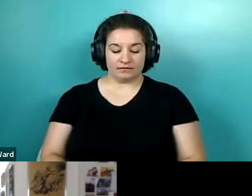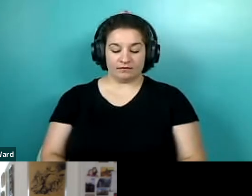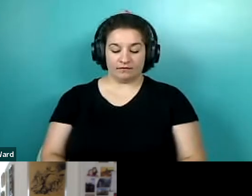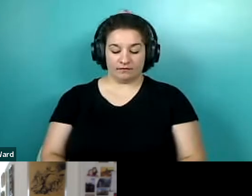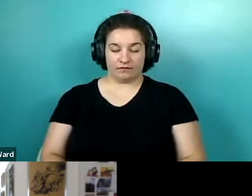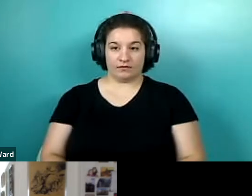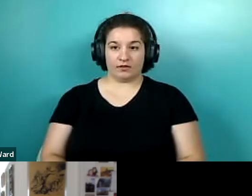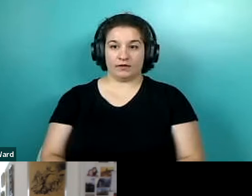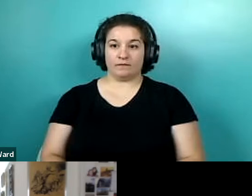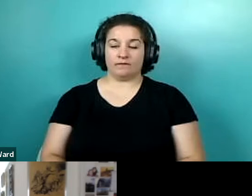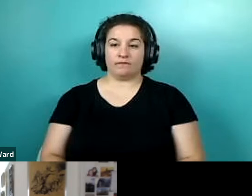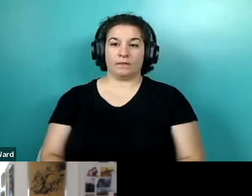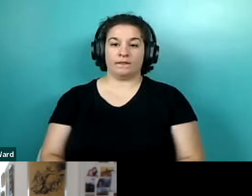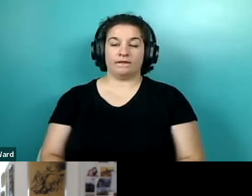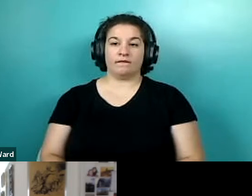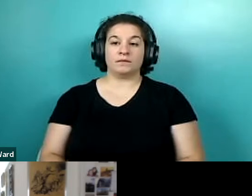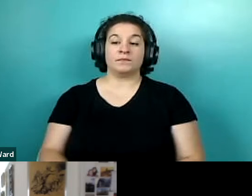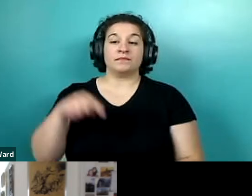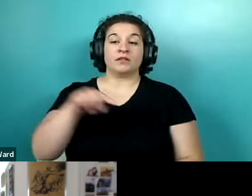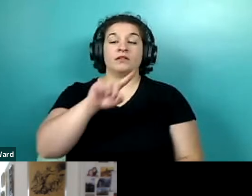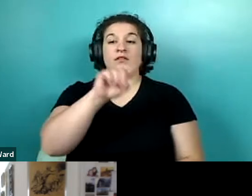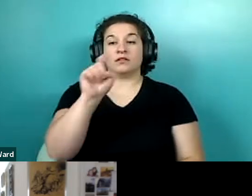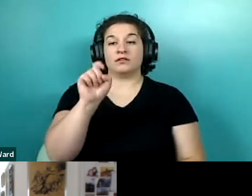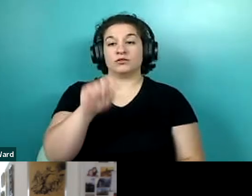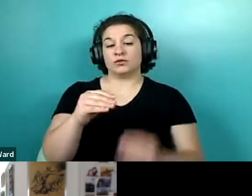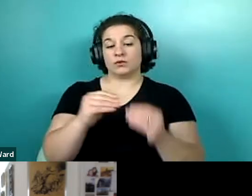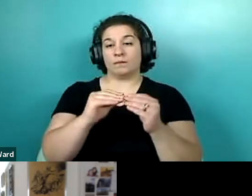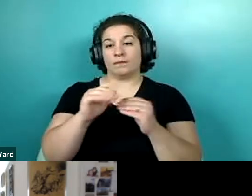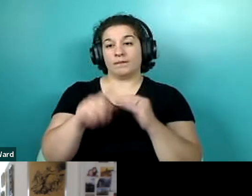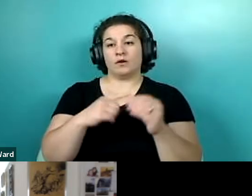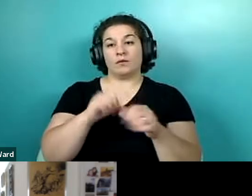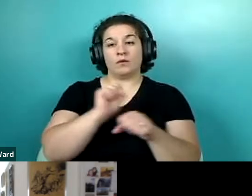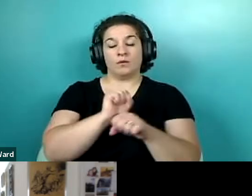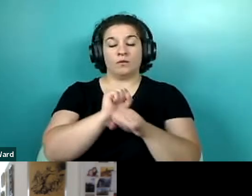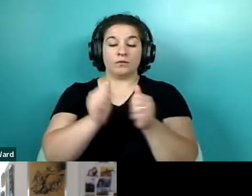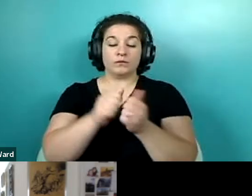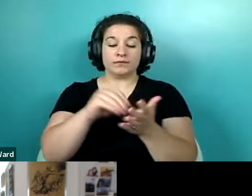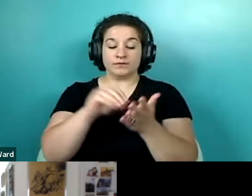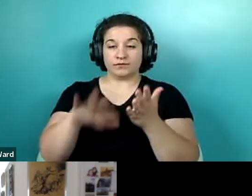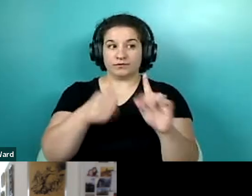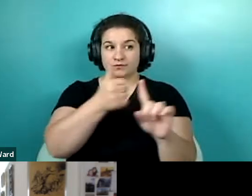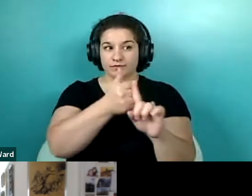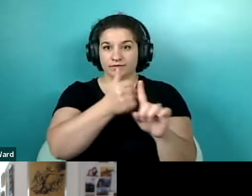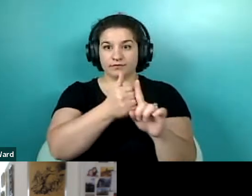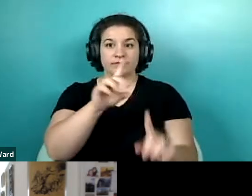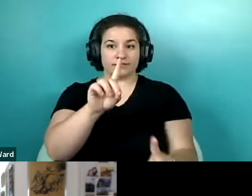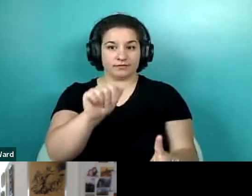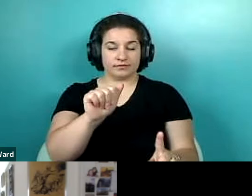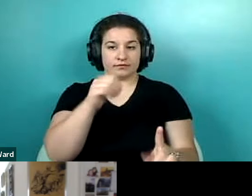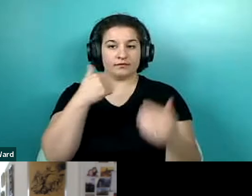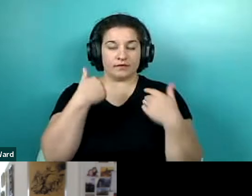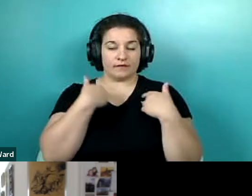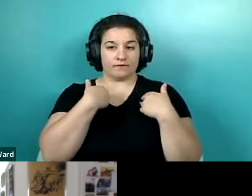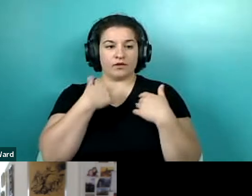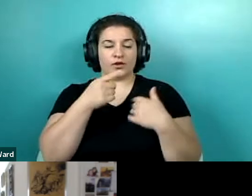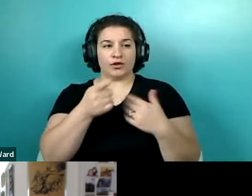This is a question more about working with students with disabilities. Do you have suggestions for